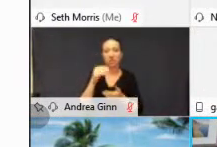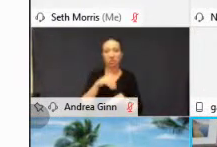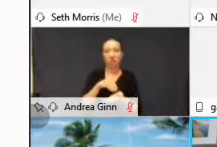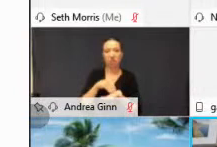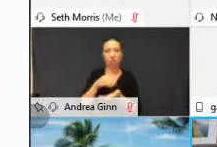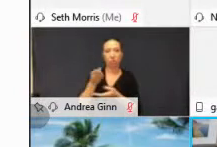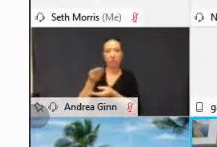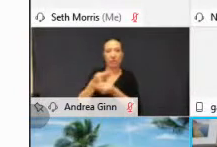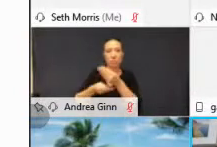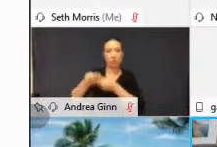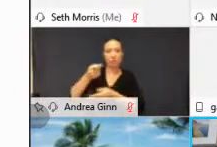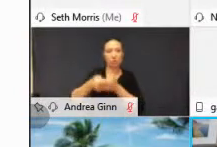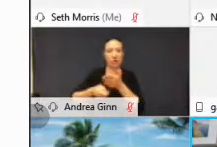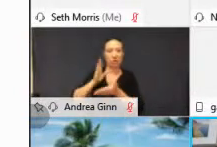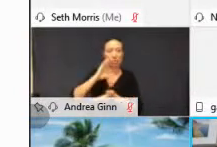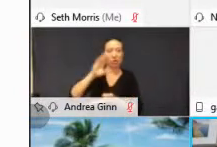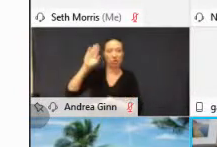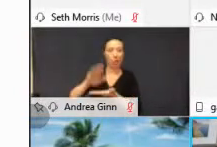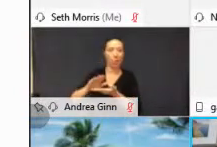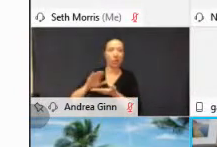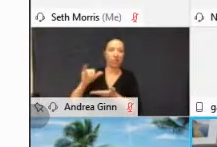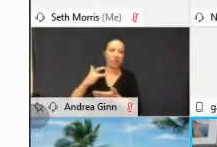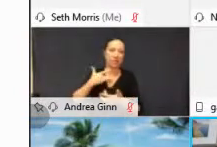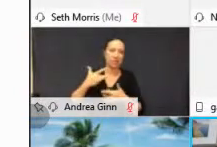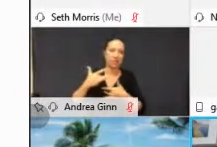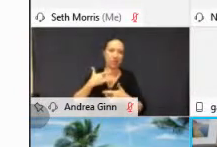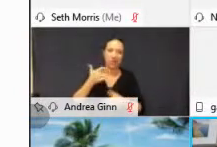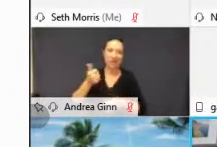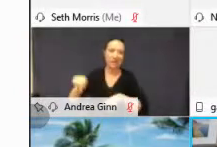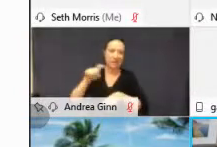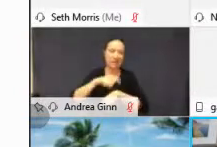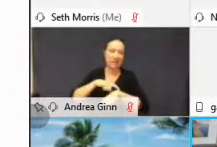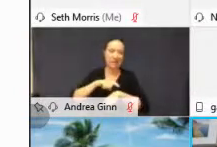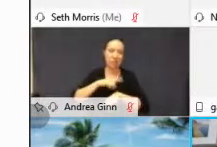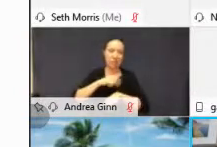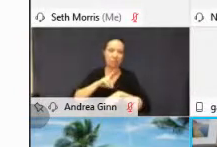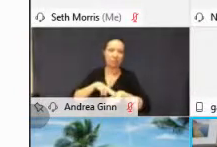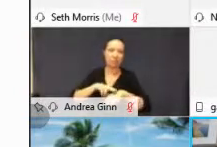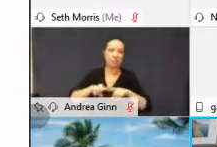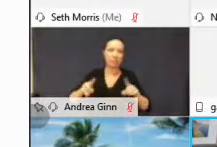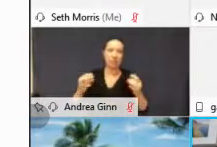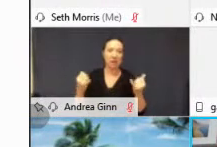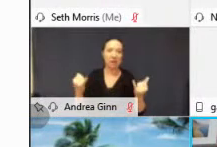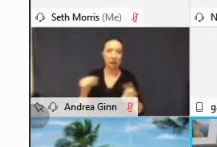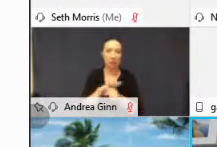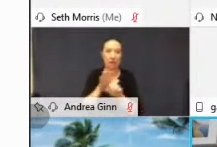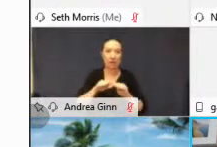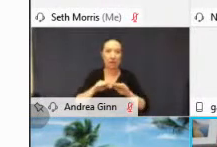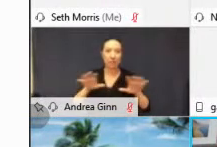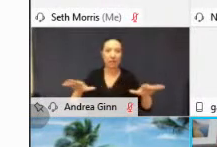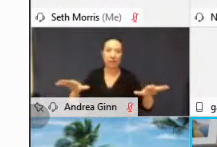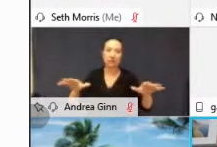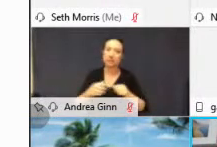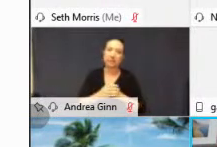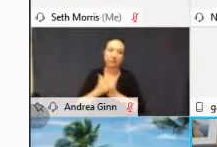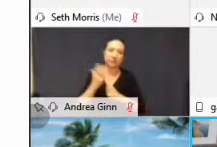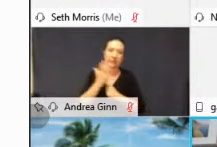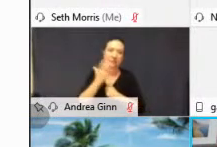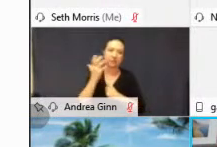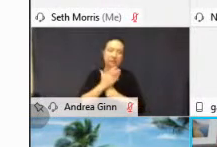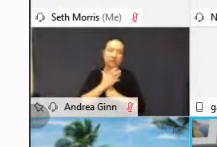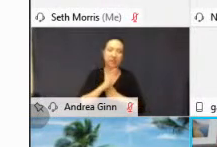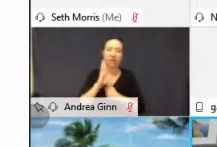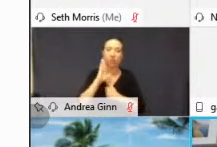rates, which is concerning at any time, but certainly during the pandemic. And we would also be